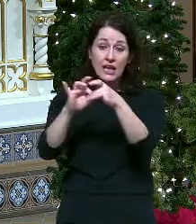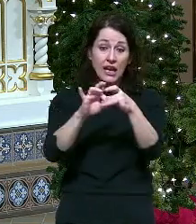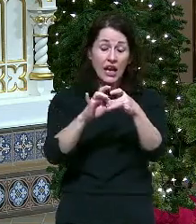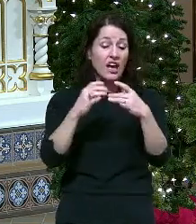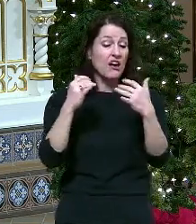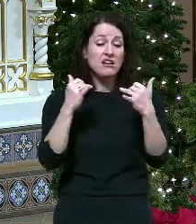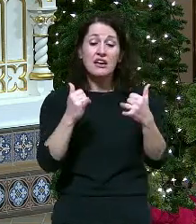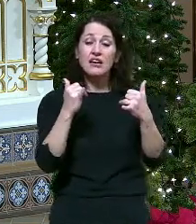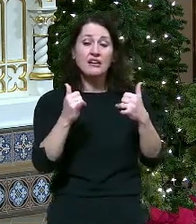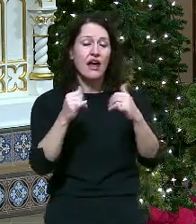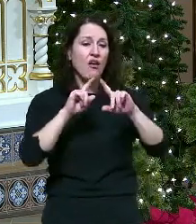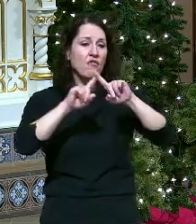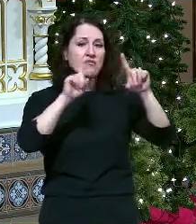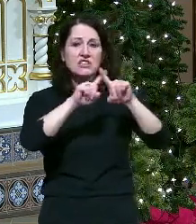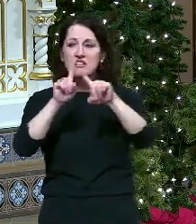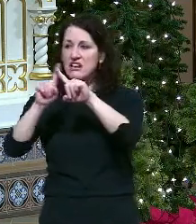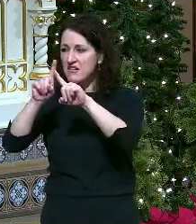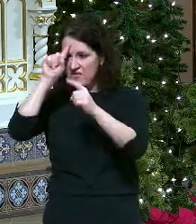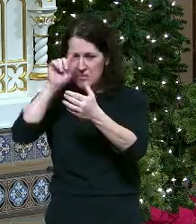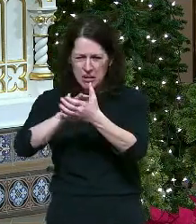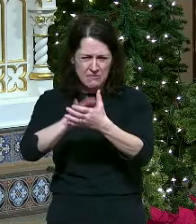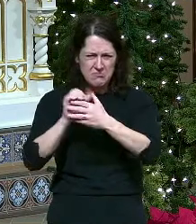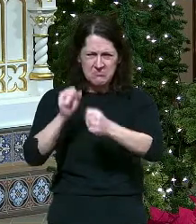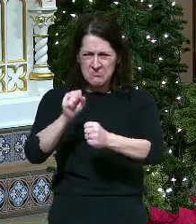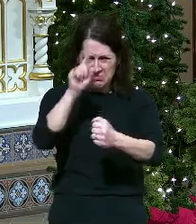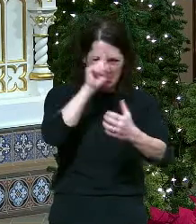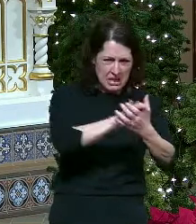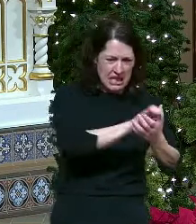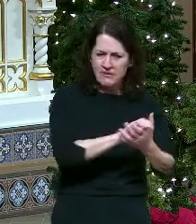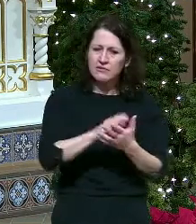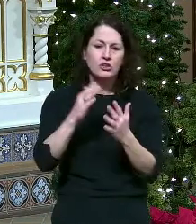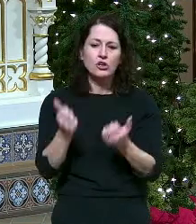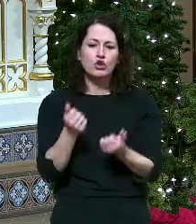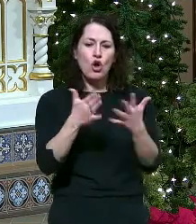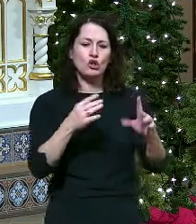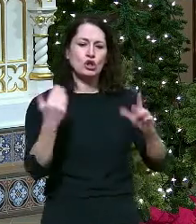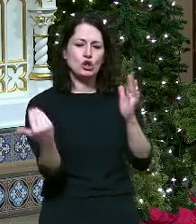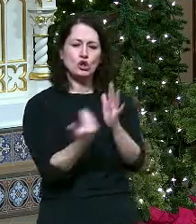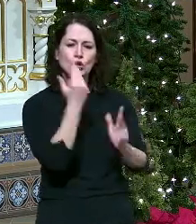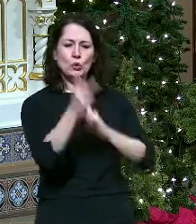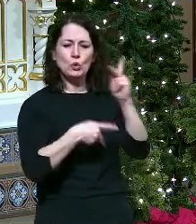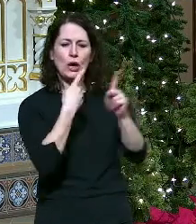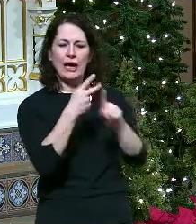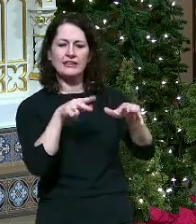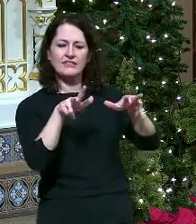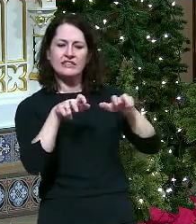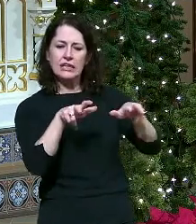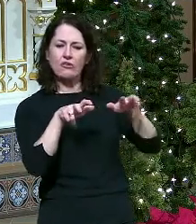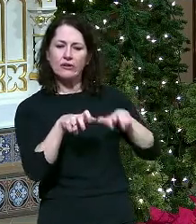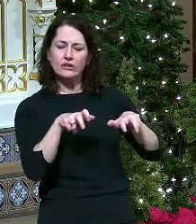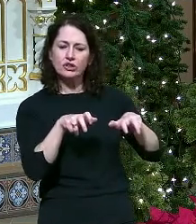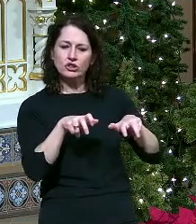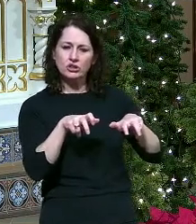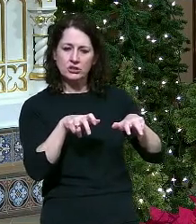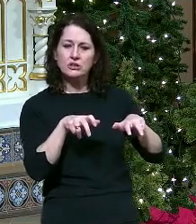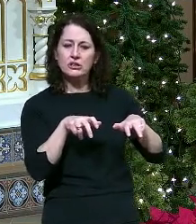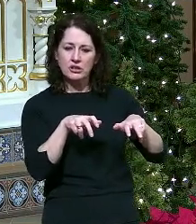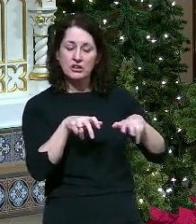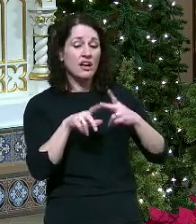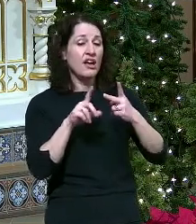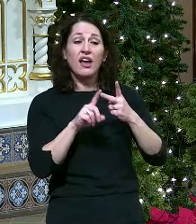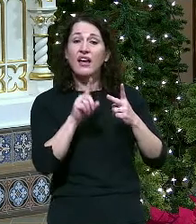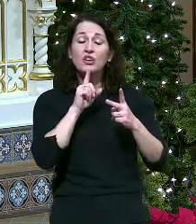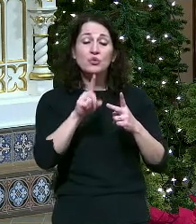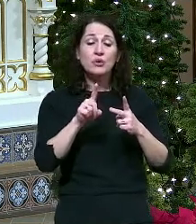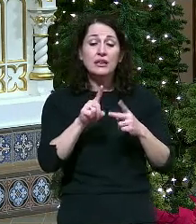by various ideologies, is creating new forms of selfishness and a loss of